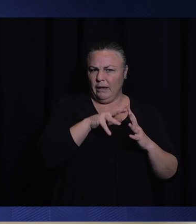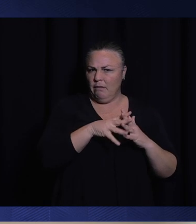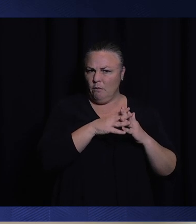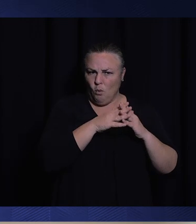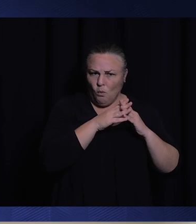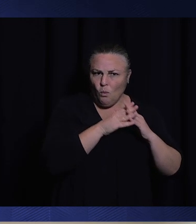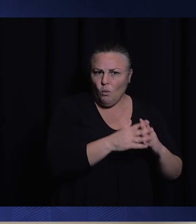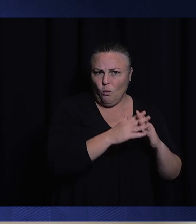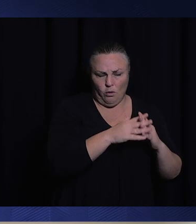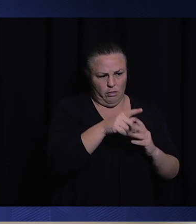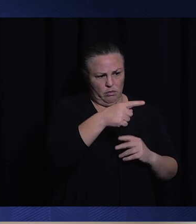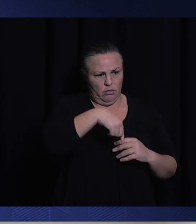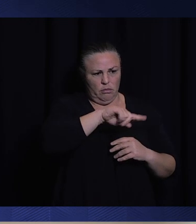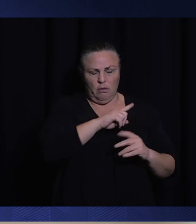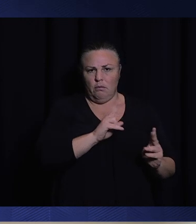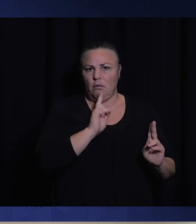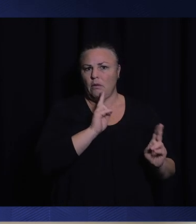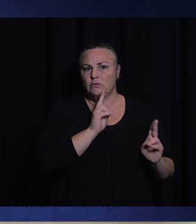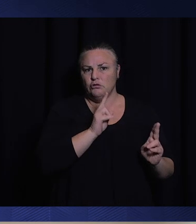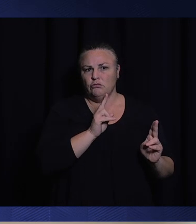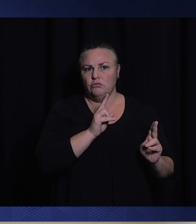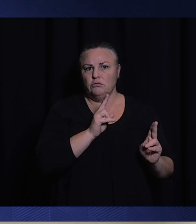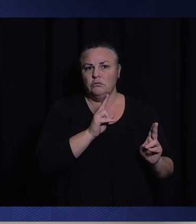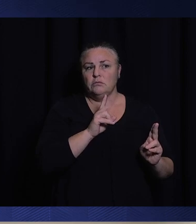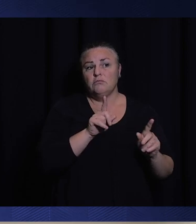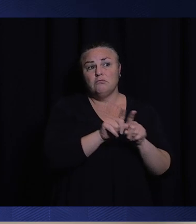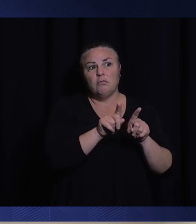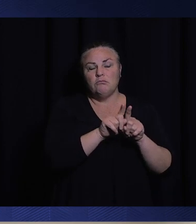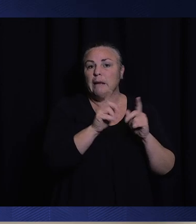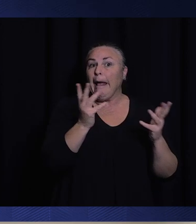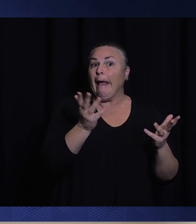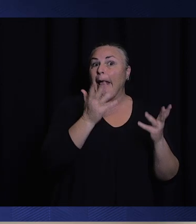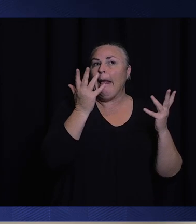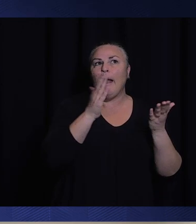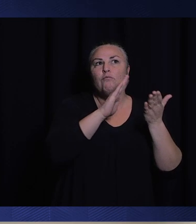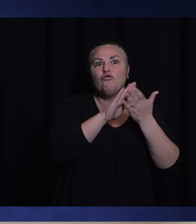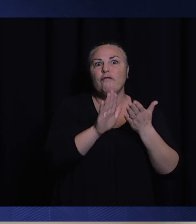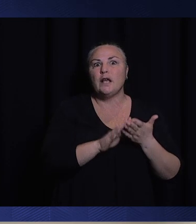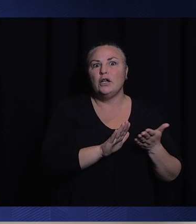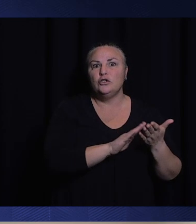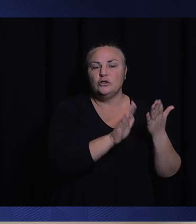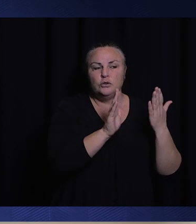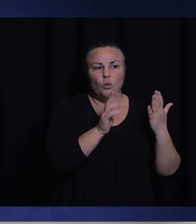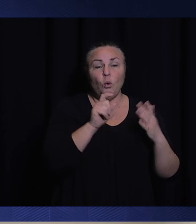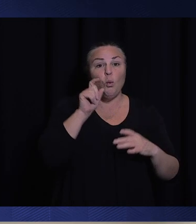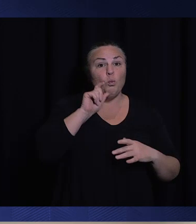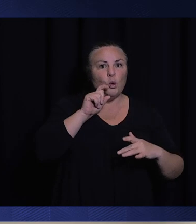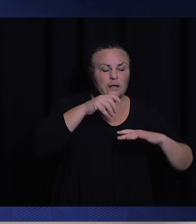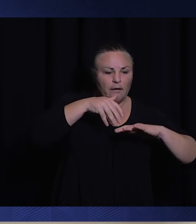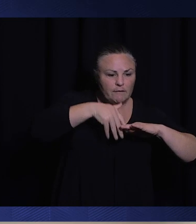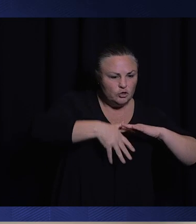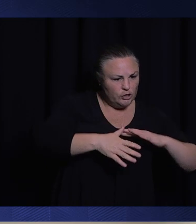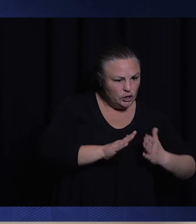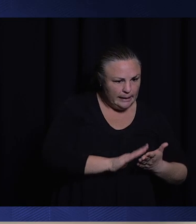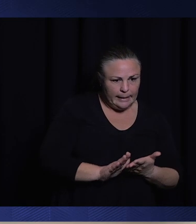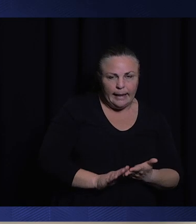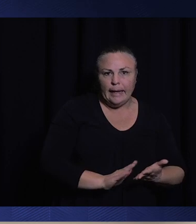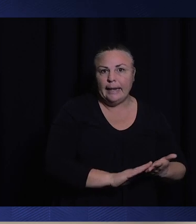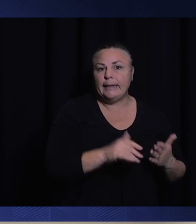ensure that we do justice in terms of all of these important plans. And the decade from 2020